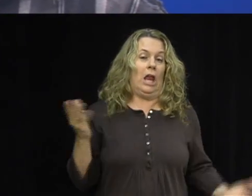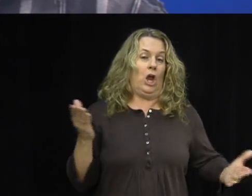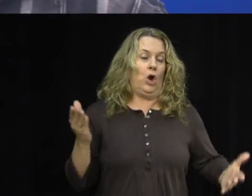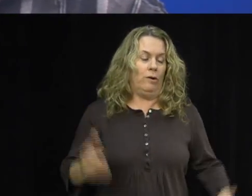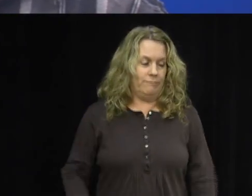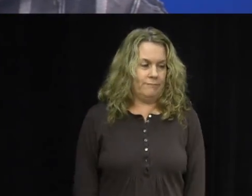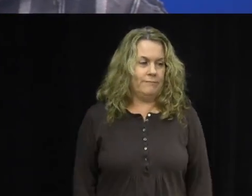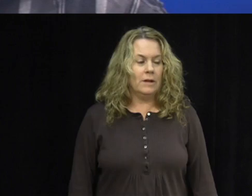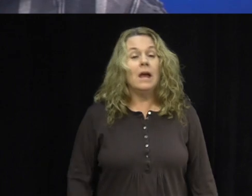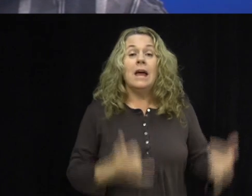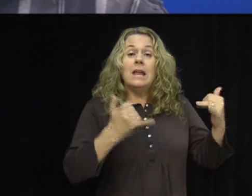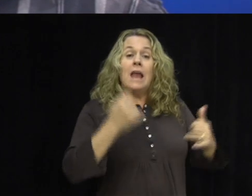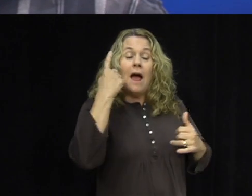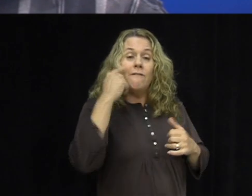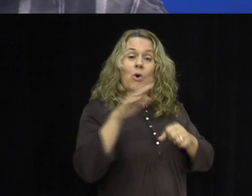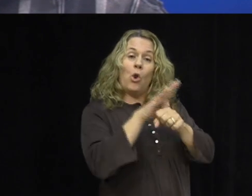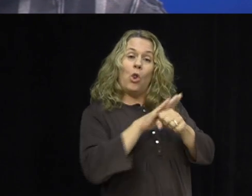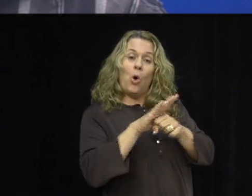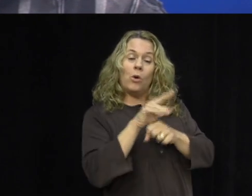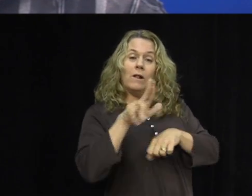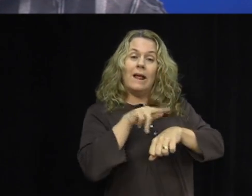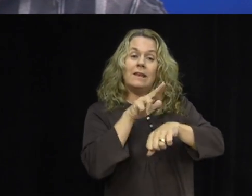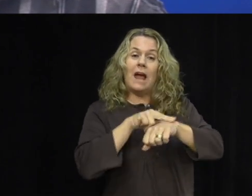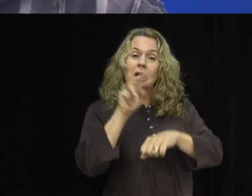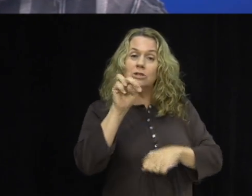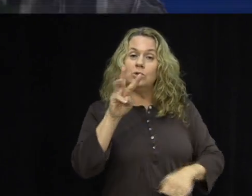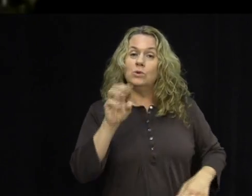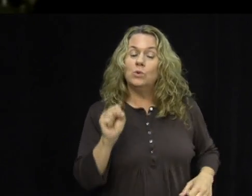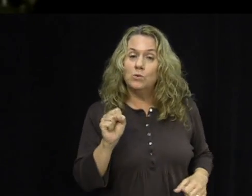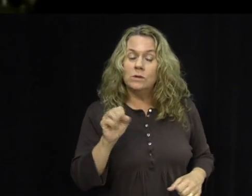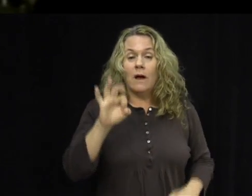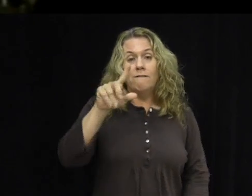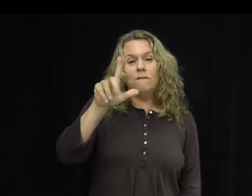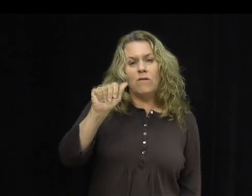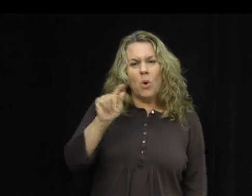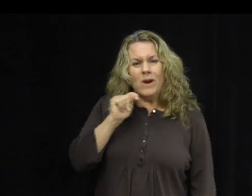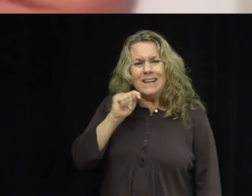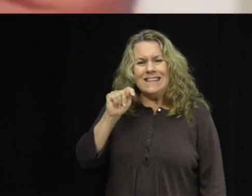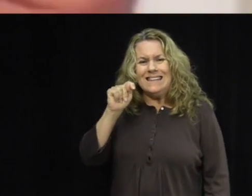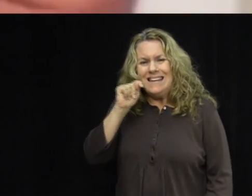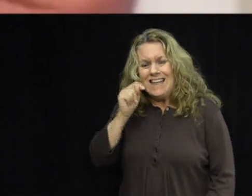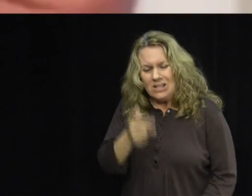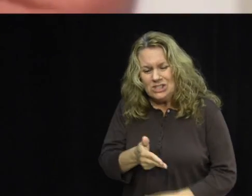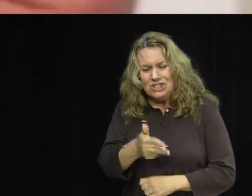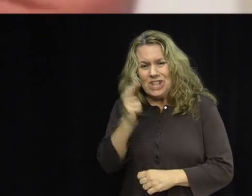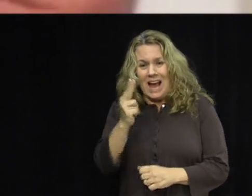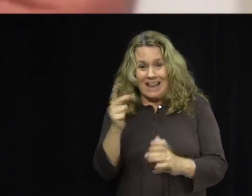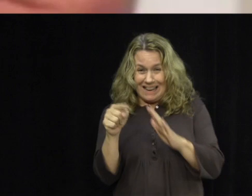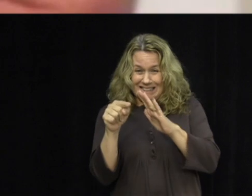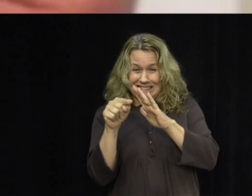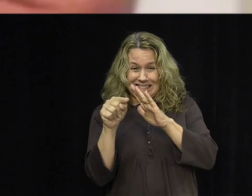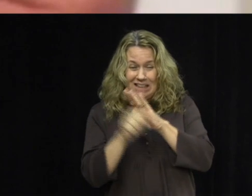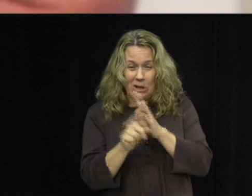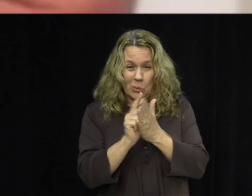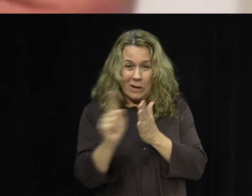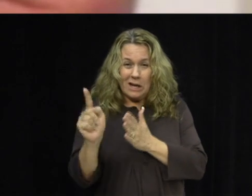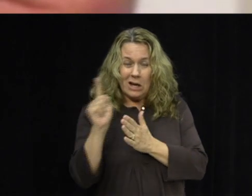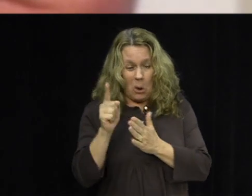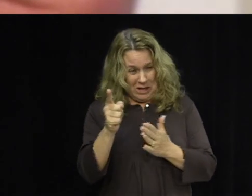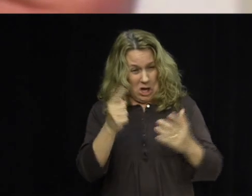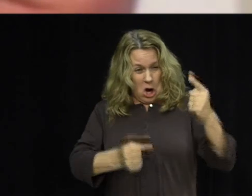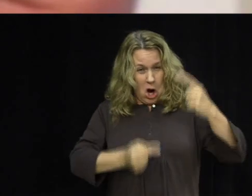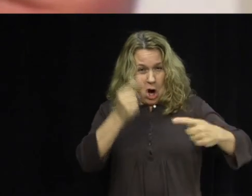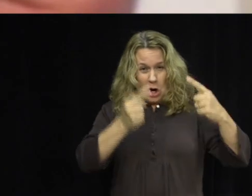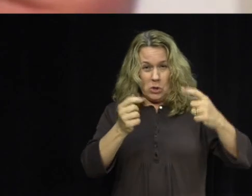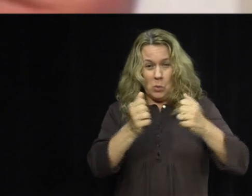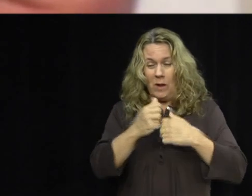Local and national news. A Florida teen was shot and killed about a week ago. The teen got into an argument with an older man over the